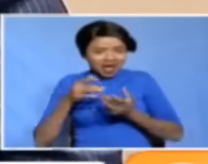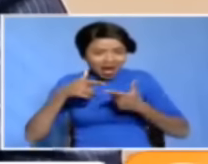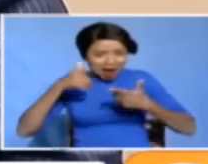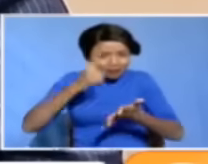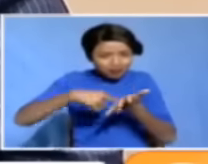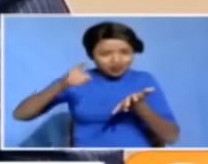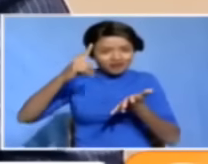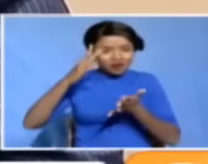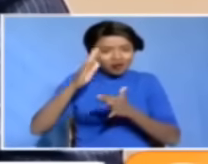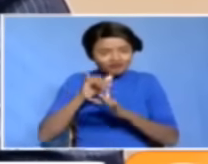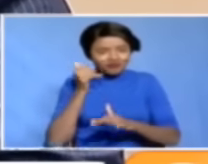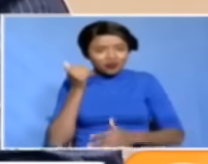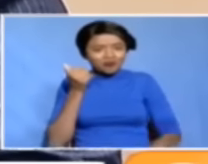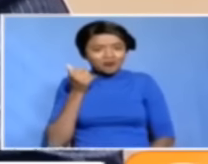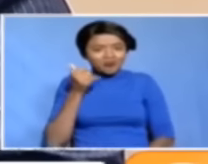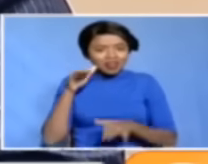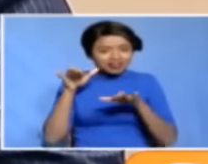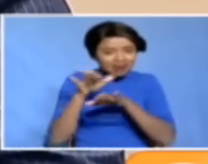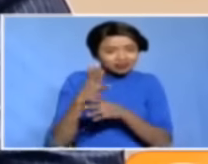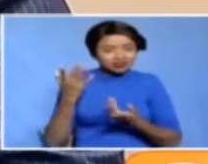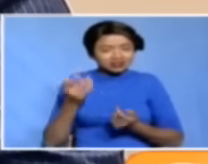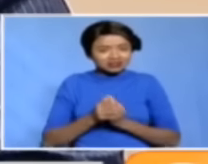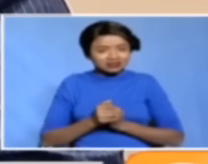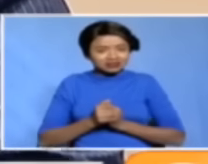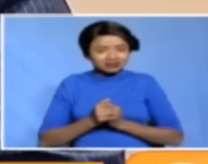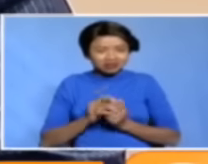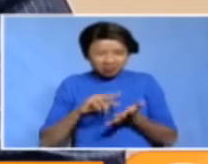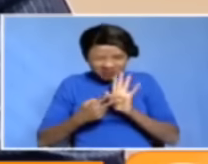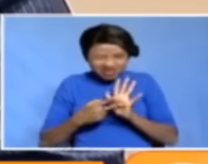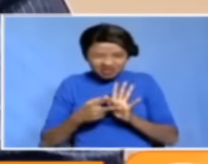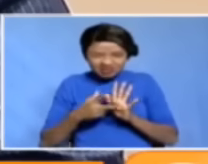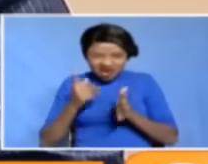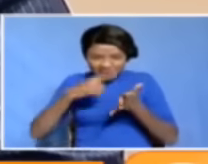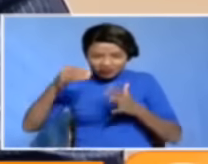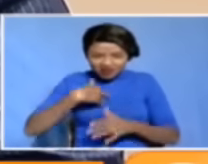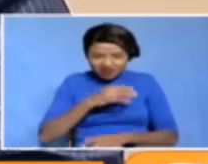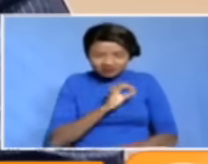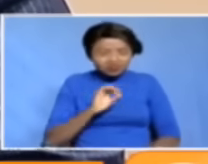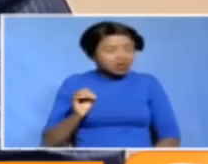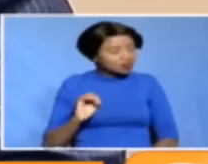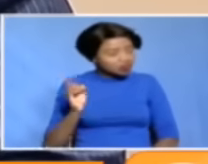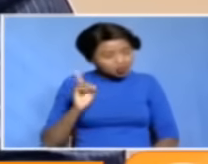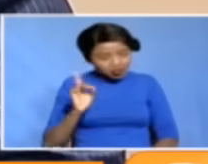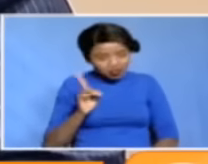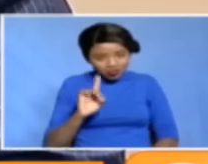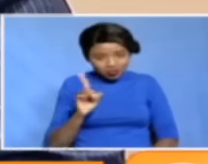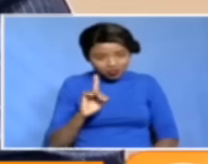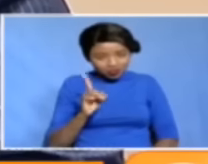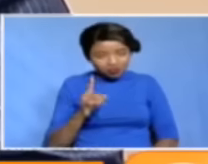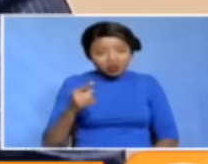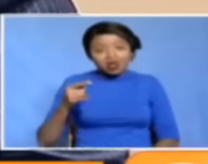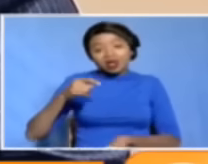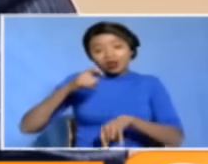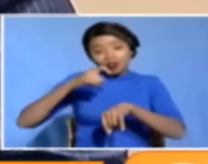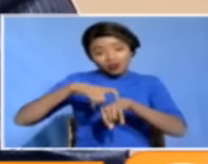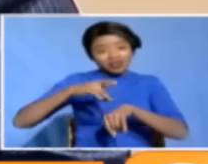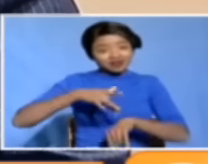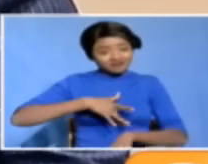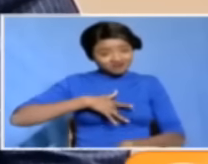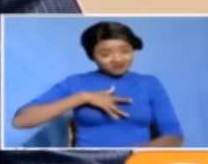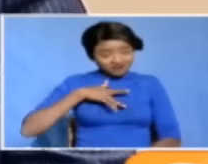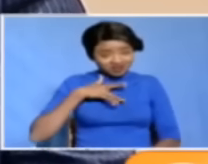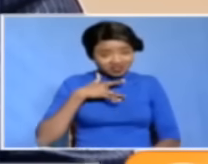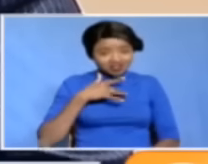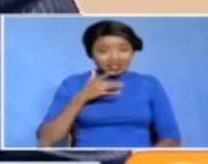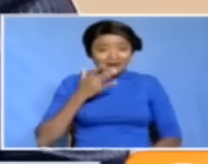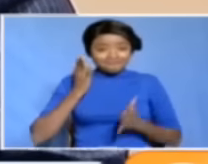happened? No, absolutely. And that's why when we felt that Honorable David Murathe, his personal opinion